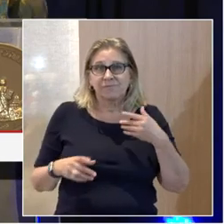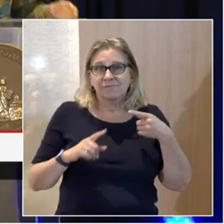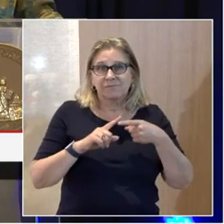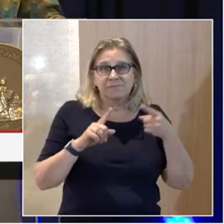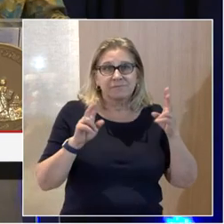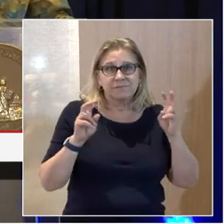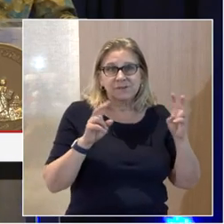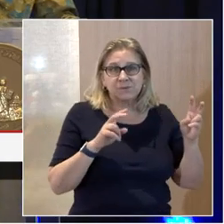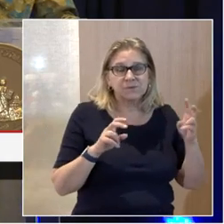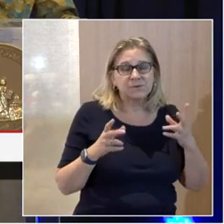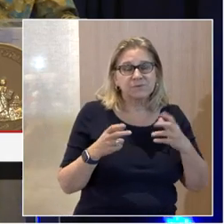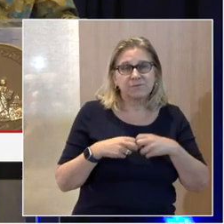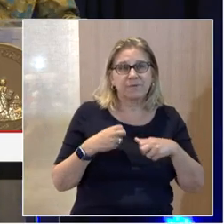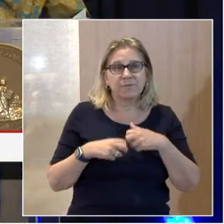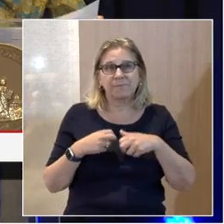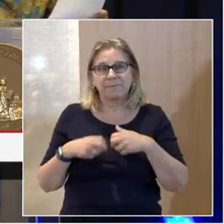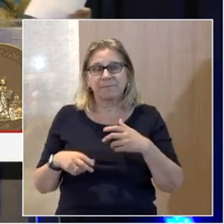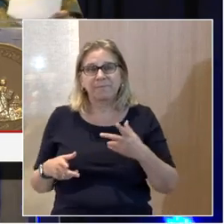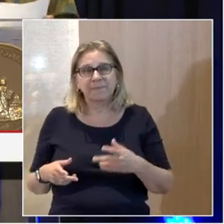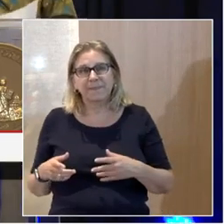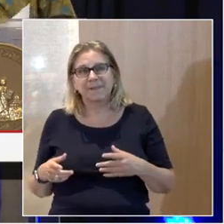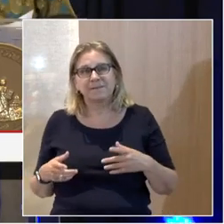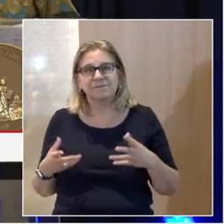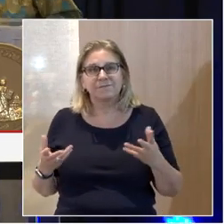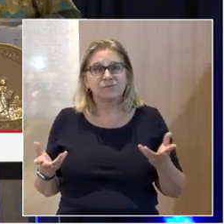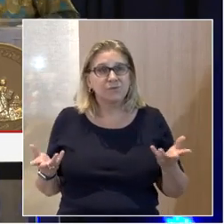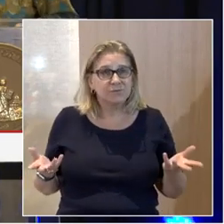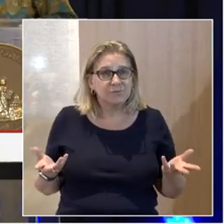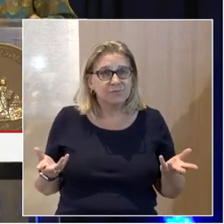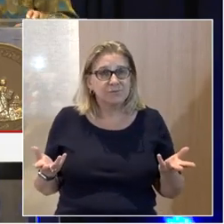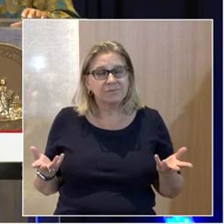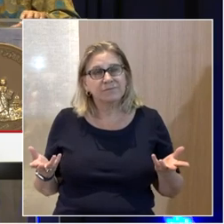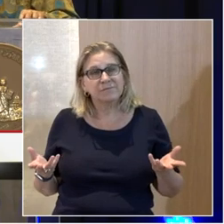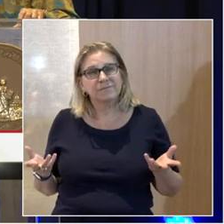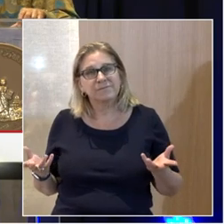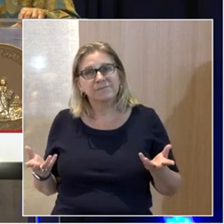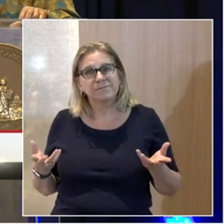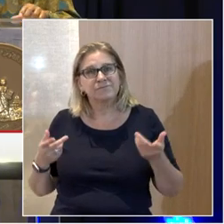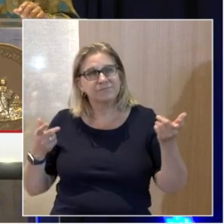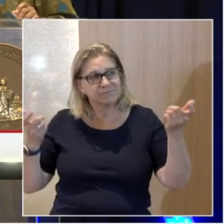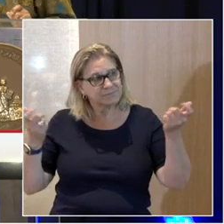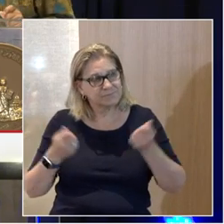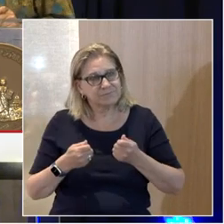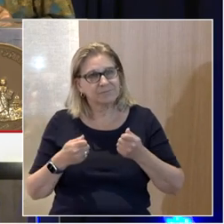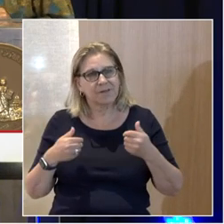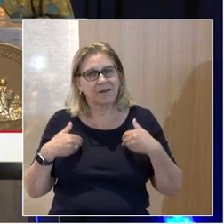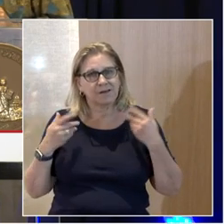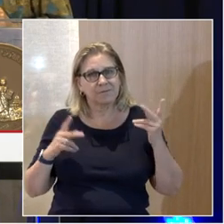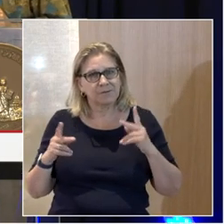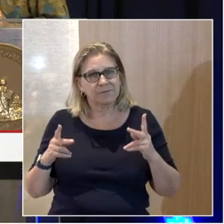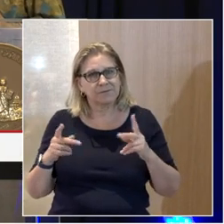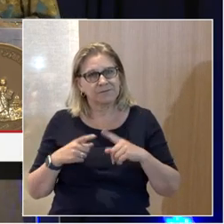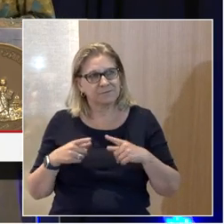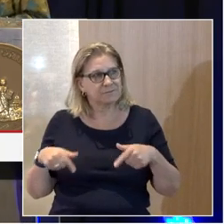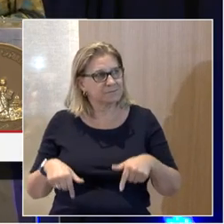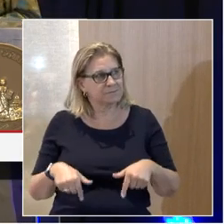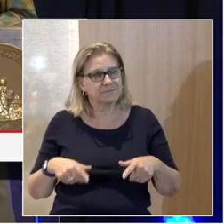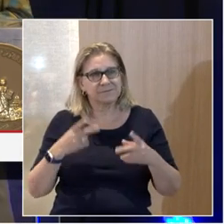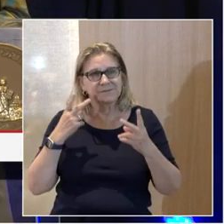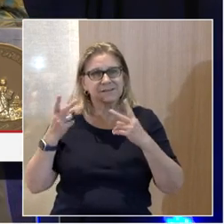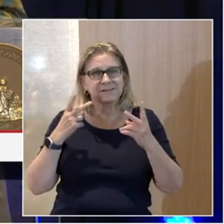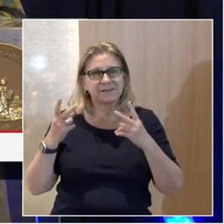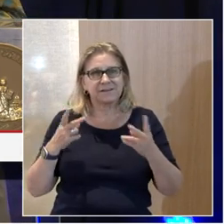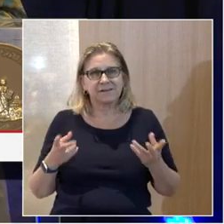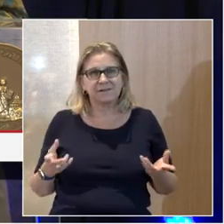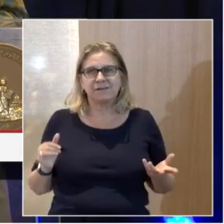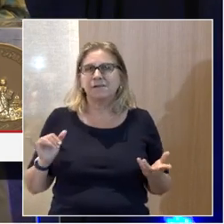with trying to engage our young people so that they know how to incorporate themselves into business. So